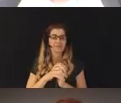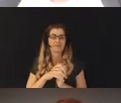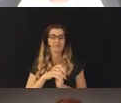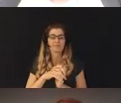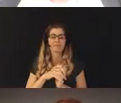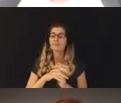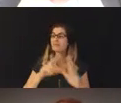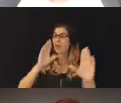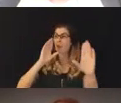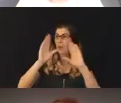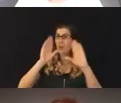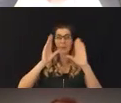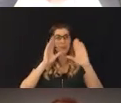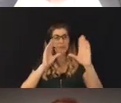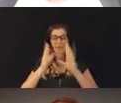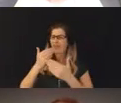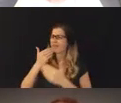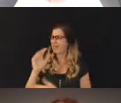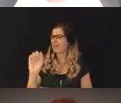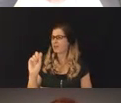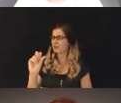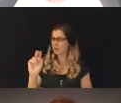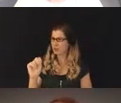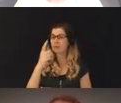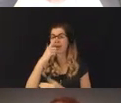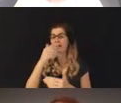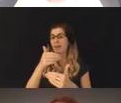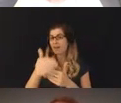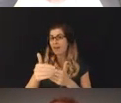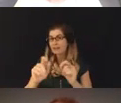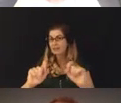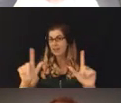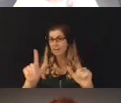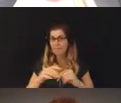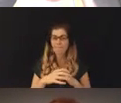Hello, everybody. Thank you, Susan. If we could just advance to the next slide.